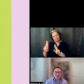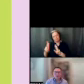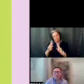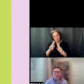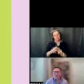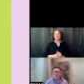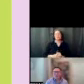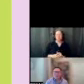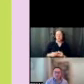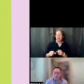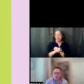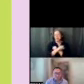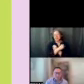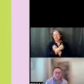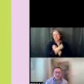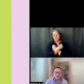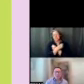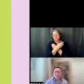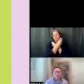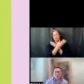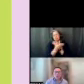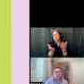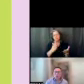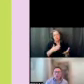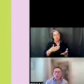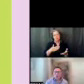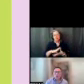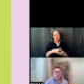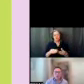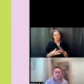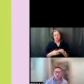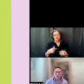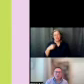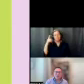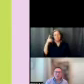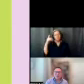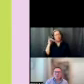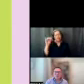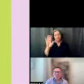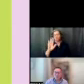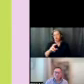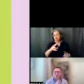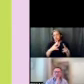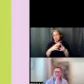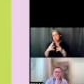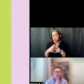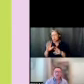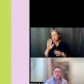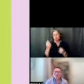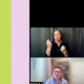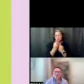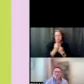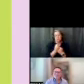with you, and I'm forever your partner and advocate in this. So thank you so